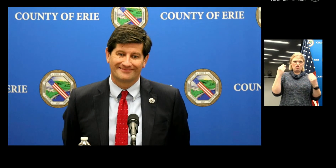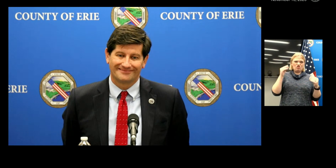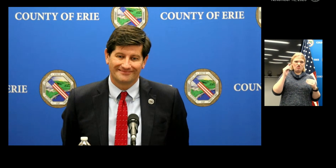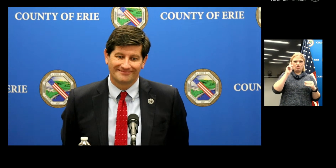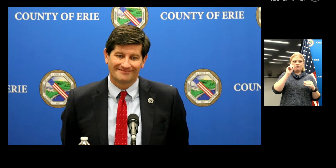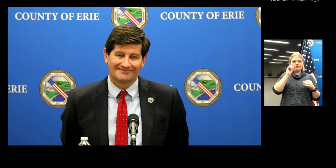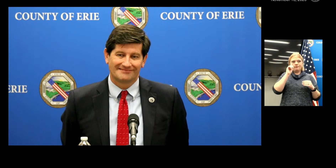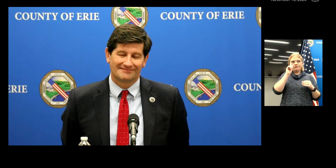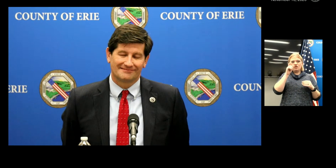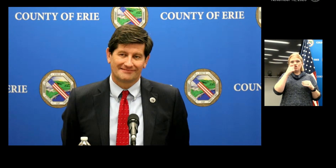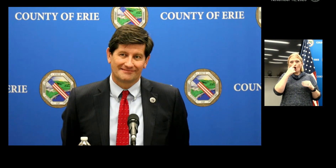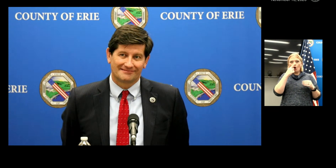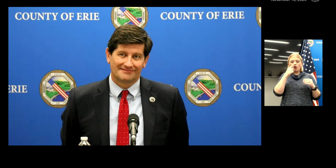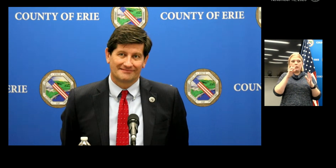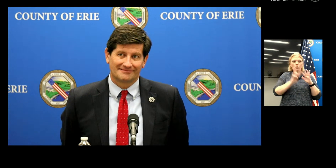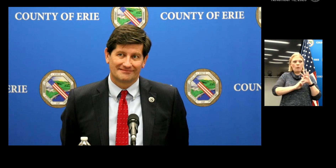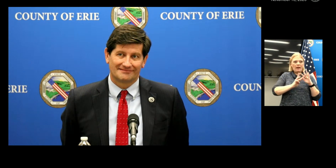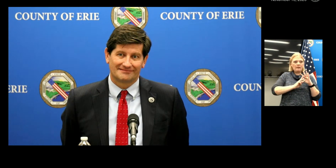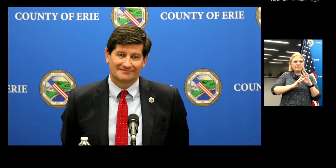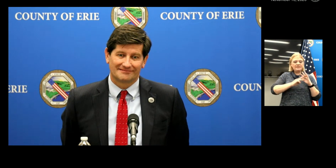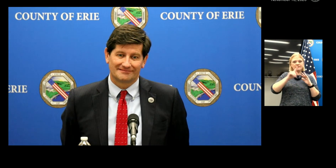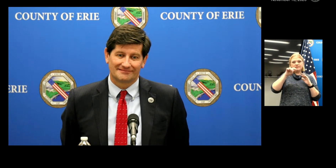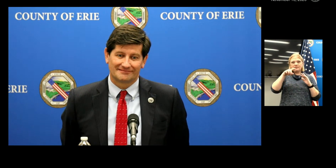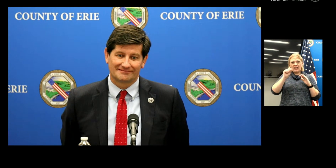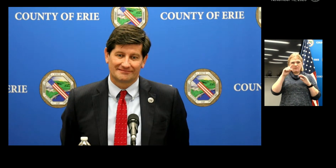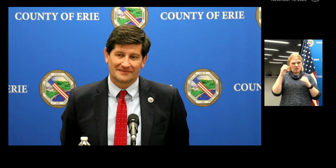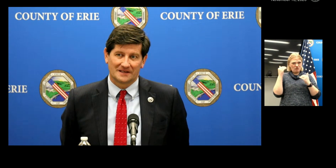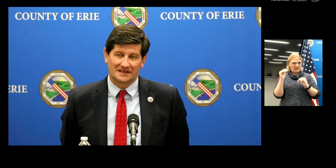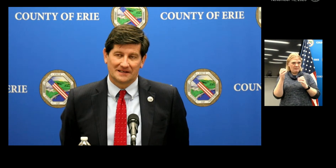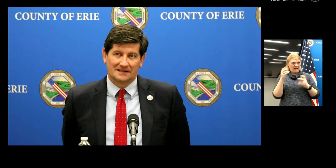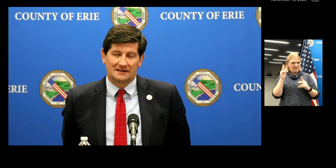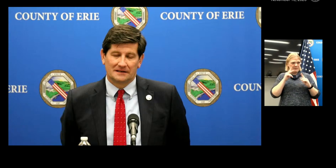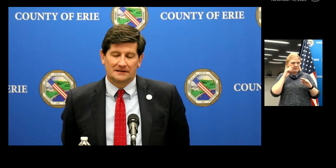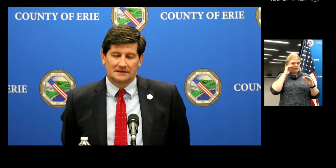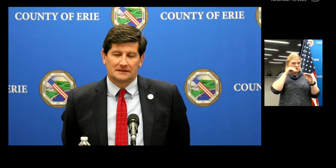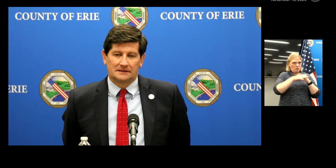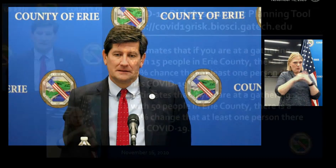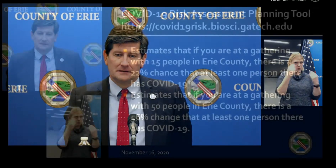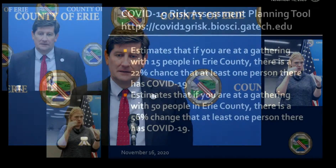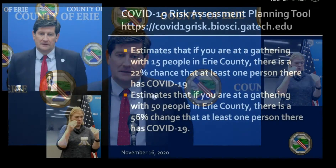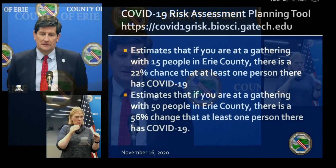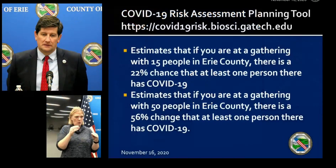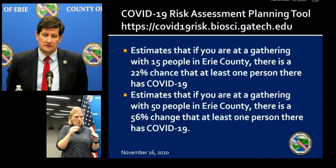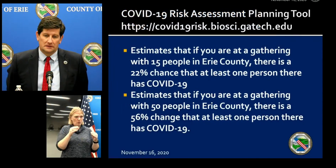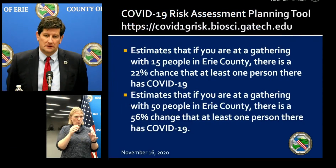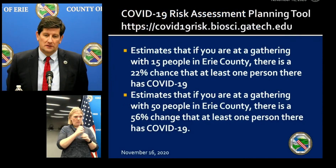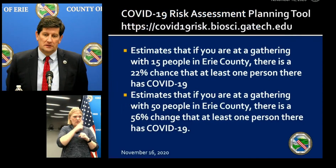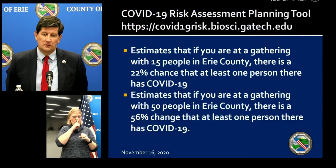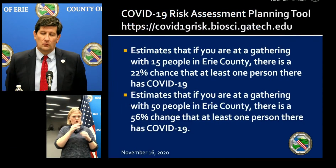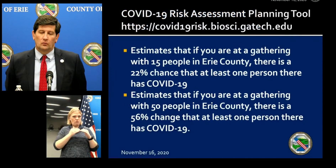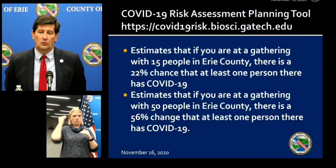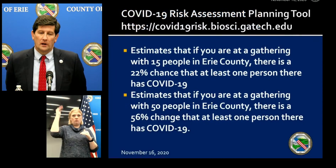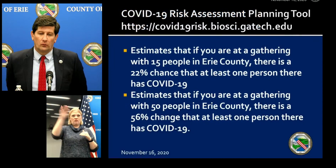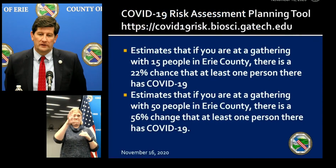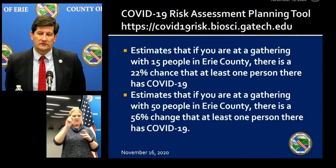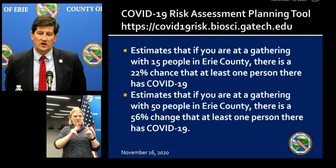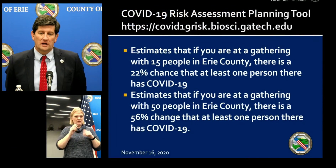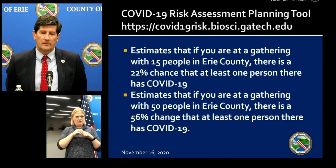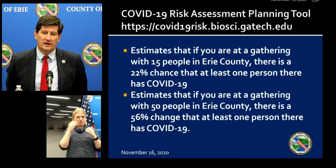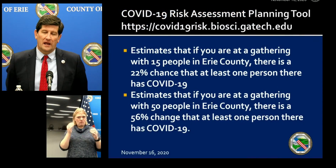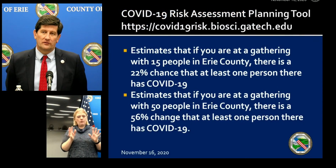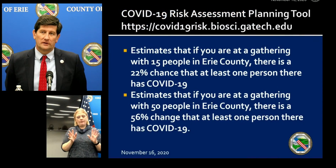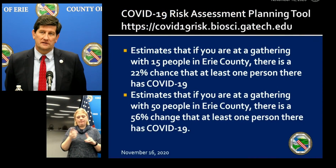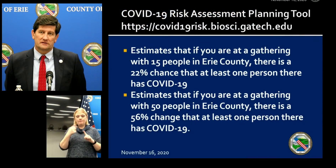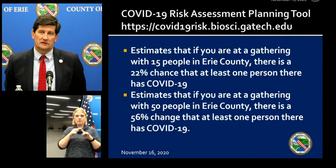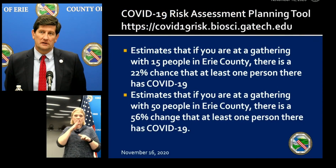Target, Wegmans, Tops be limiting the number of people they have in the store? There's surely more than 50 people in a store at a time. Well, when they're talking